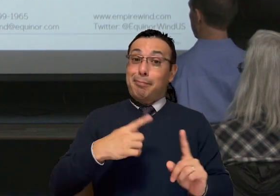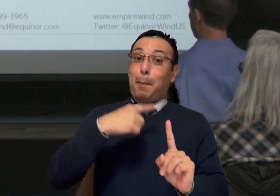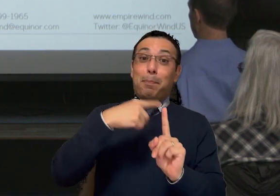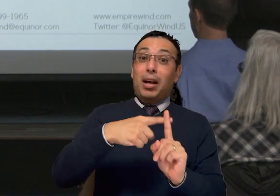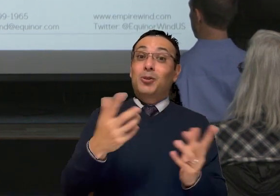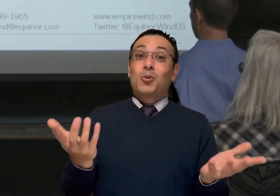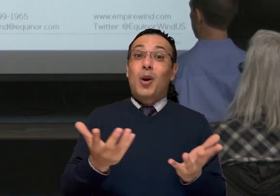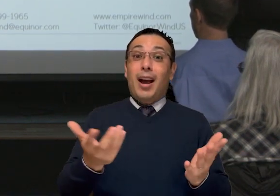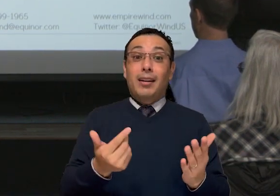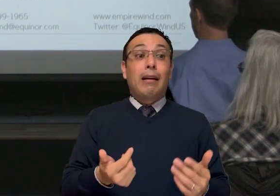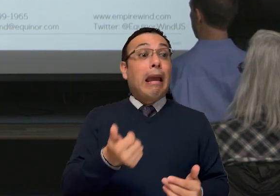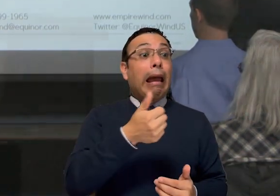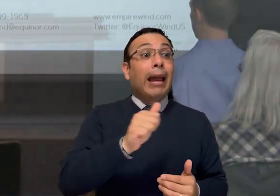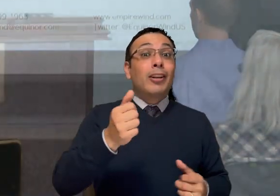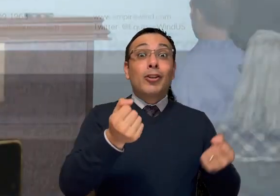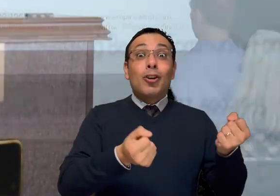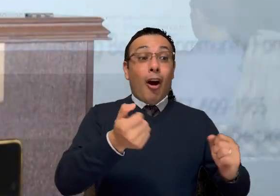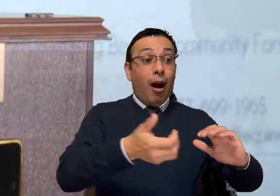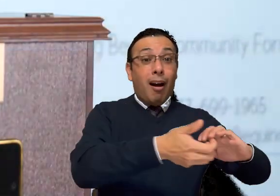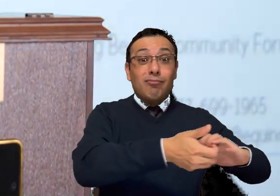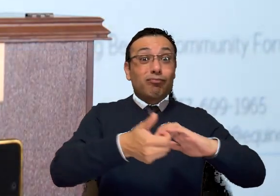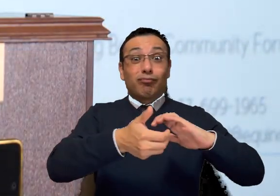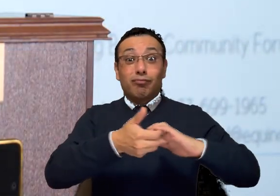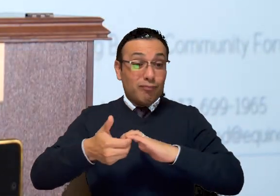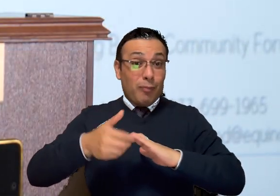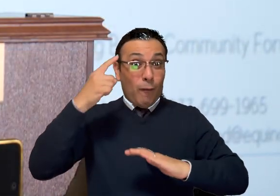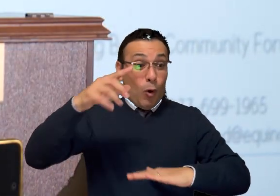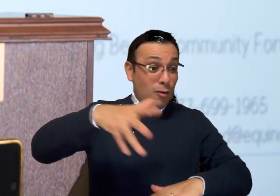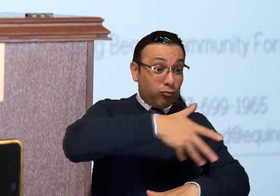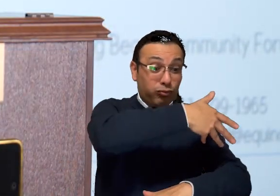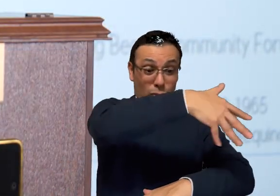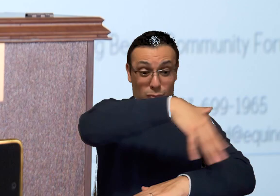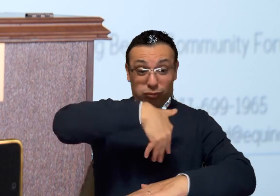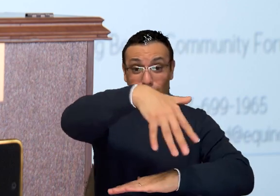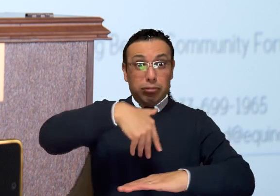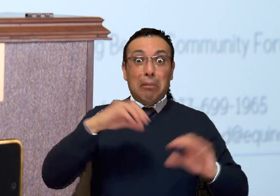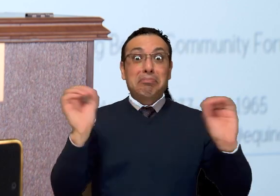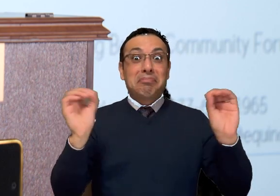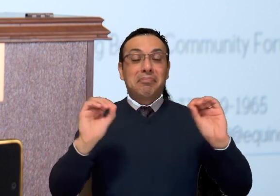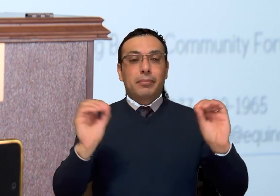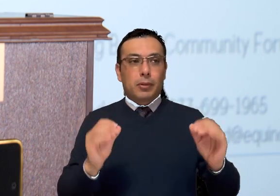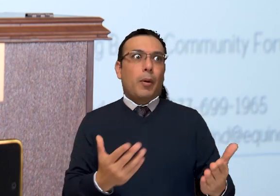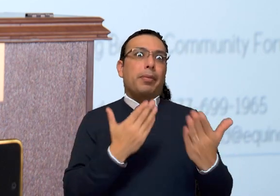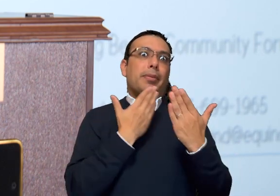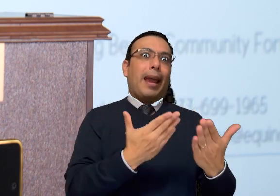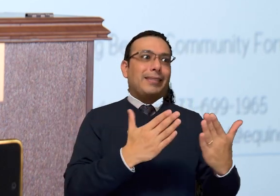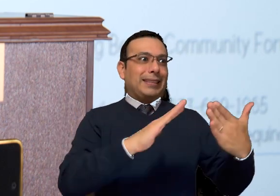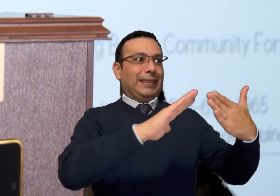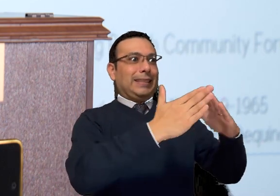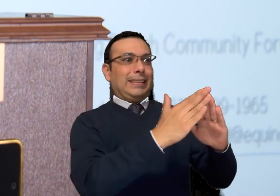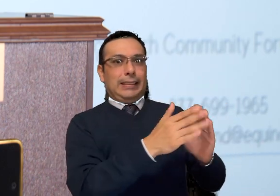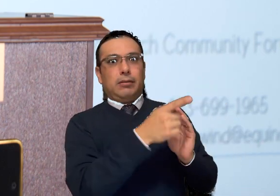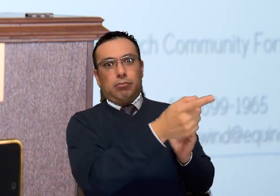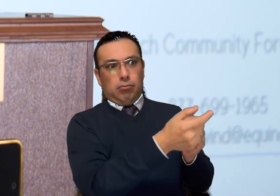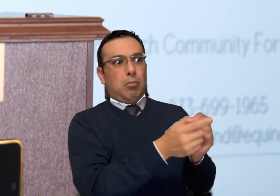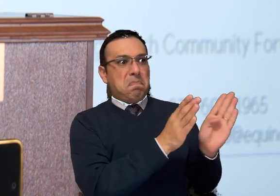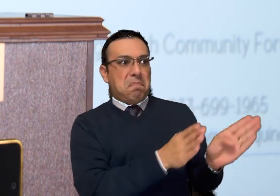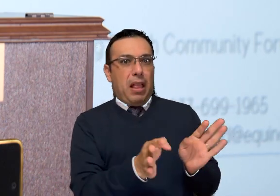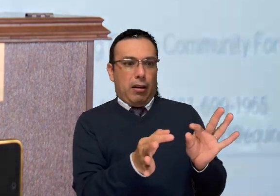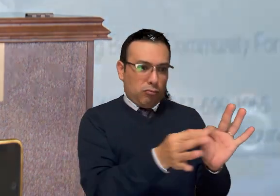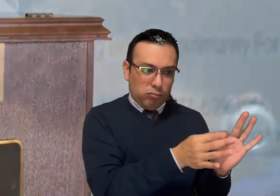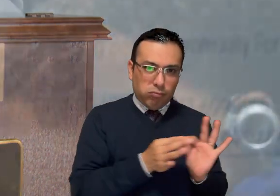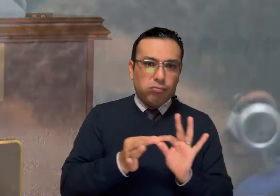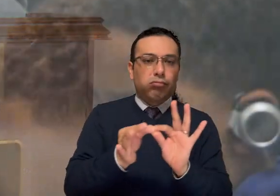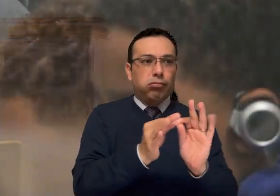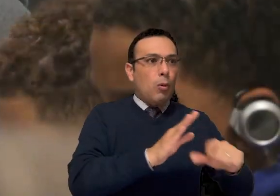car. So big thanks to everyone at the city on that coordination, and to the community for being receptive to that